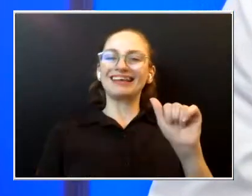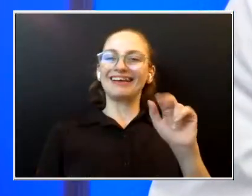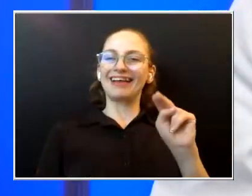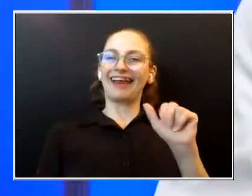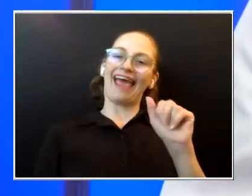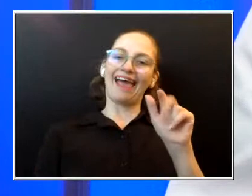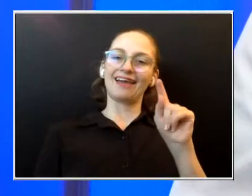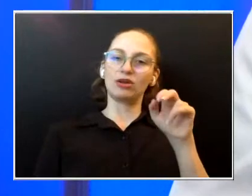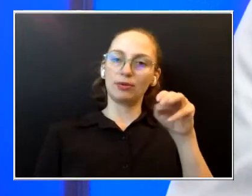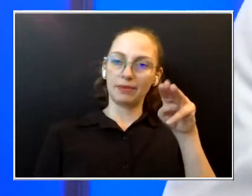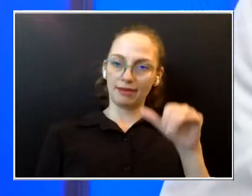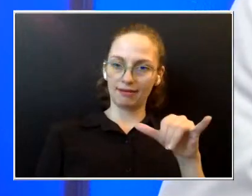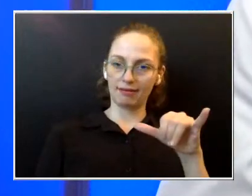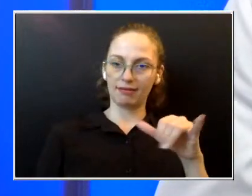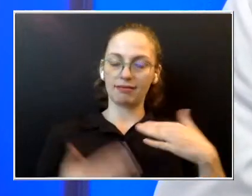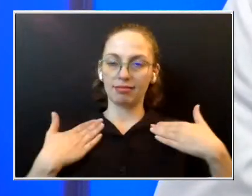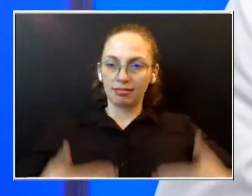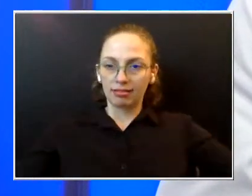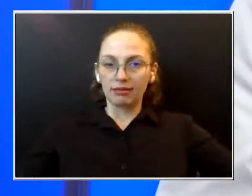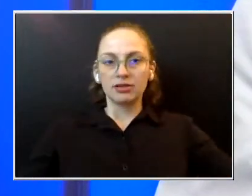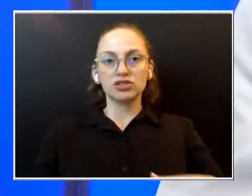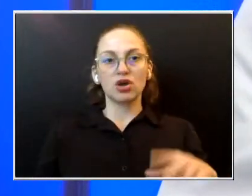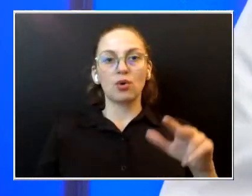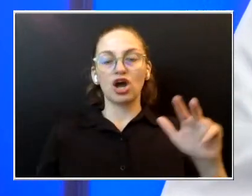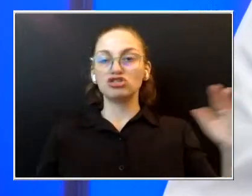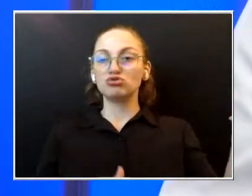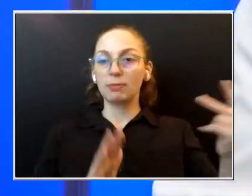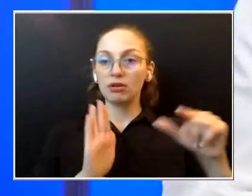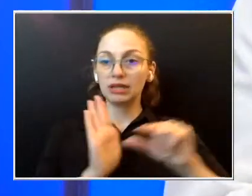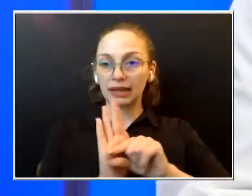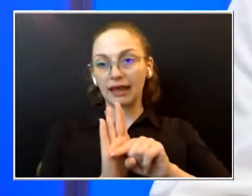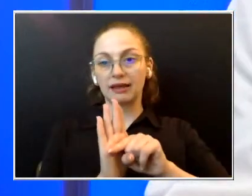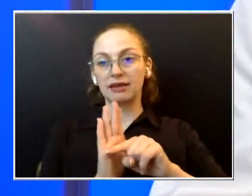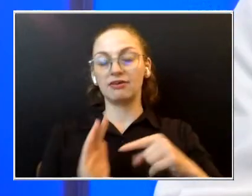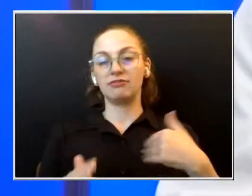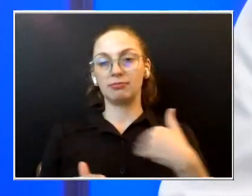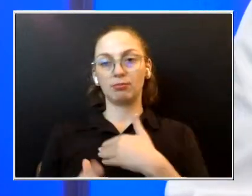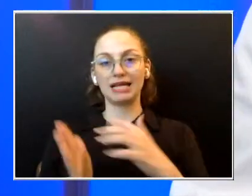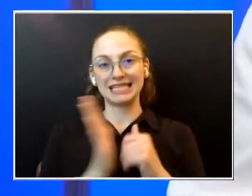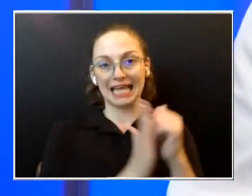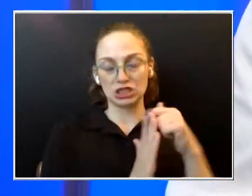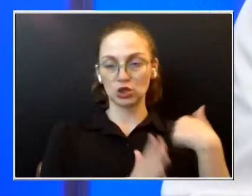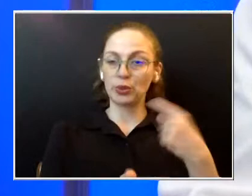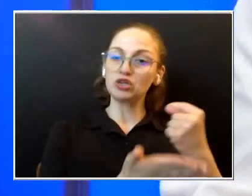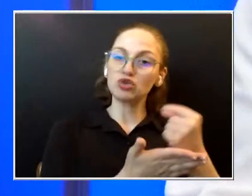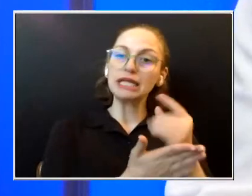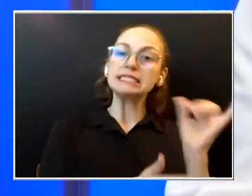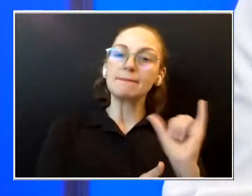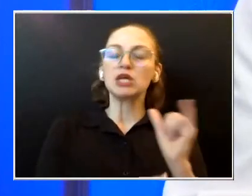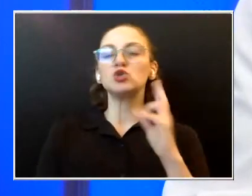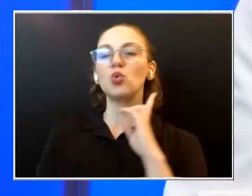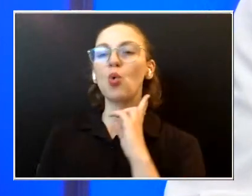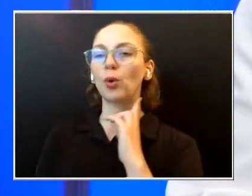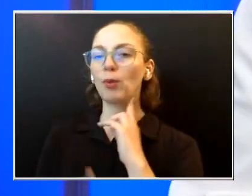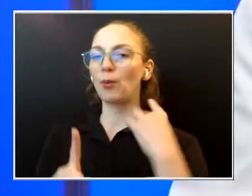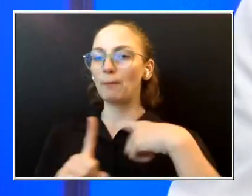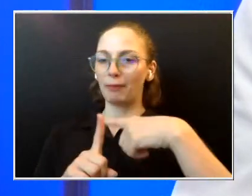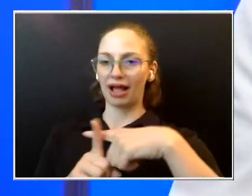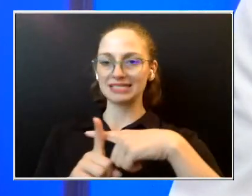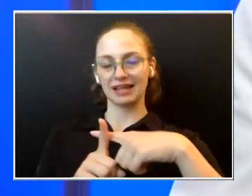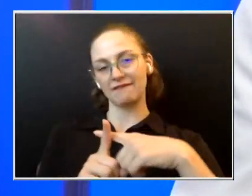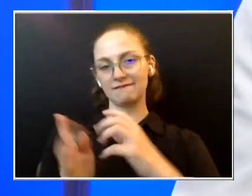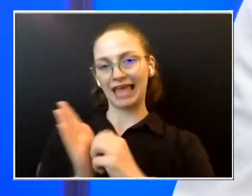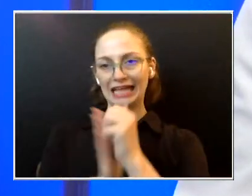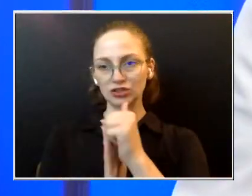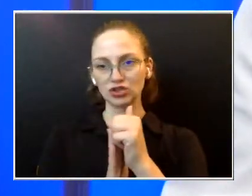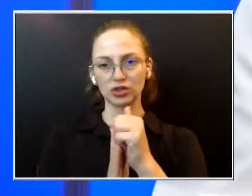a triple negative breast cancer very similar to how we treat a hormone positive breast cancer in terms of the regions we treat. So that's less of a